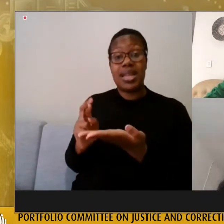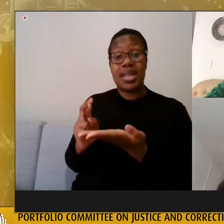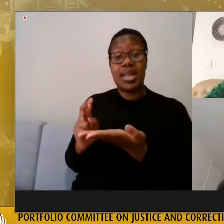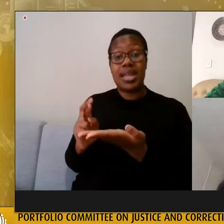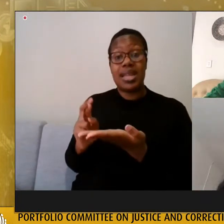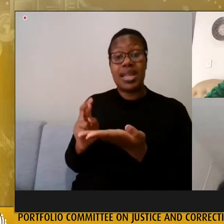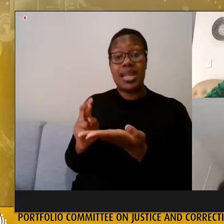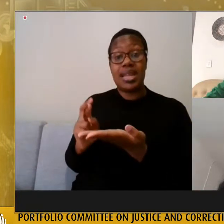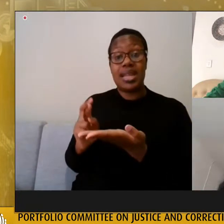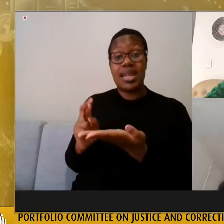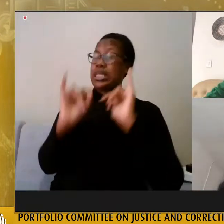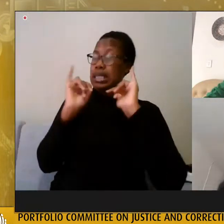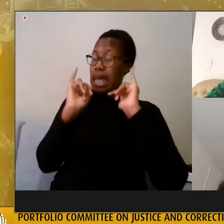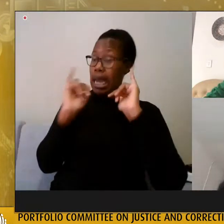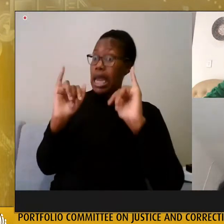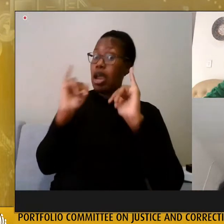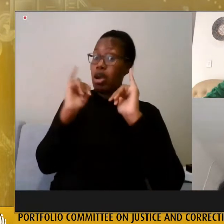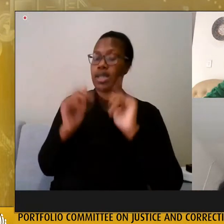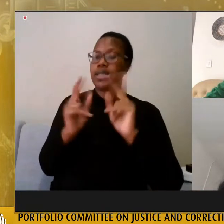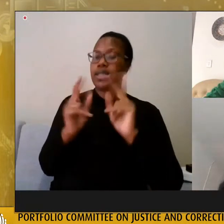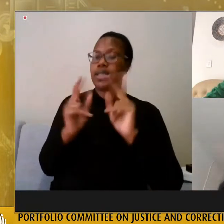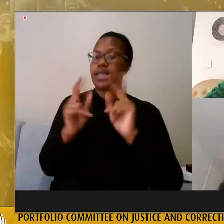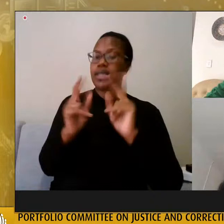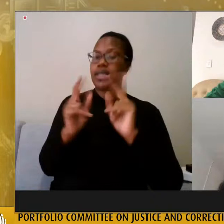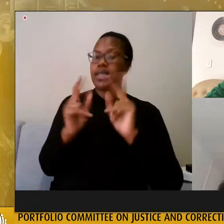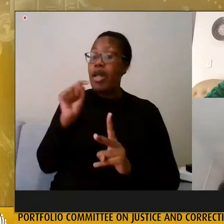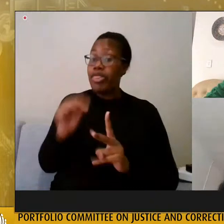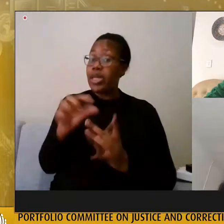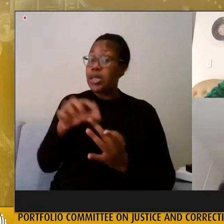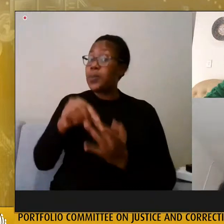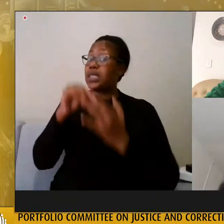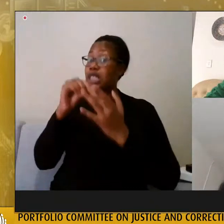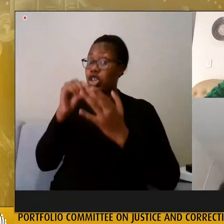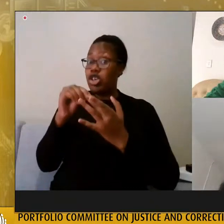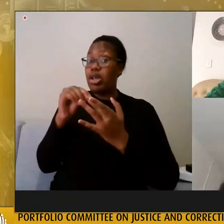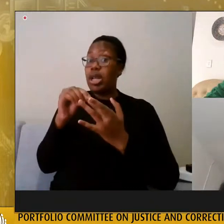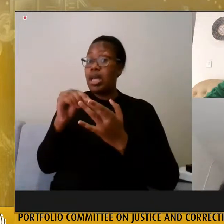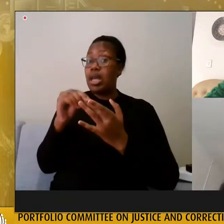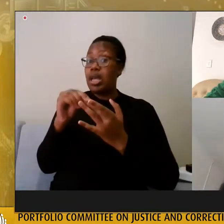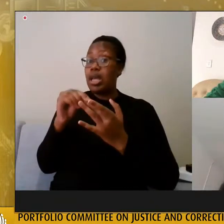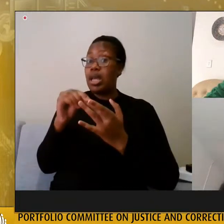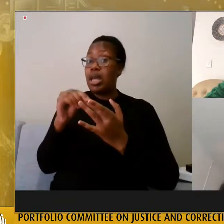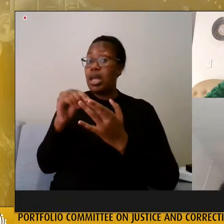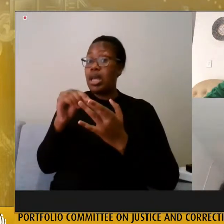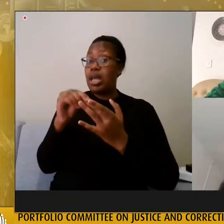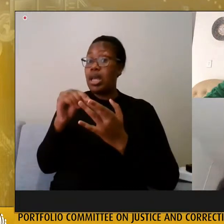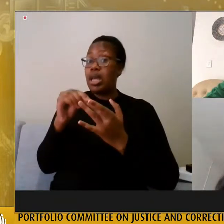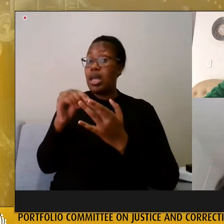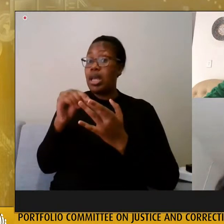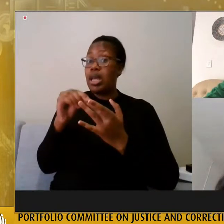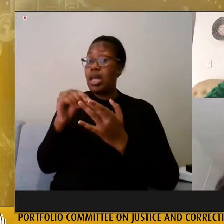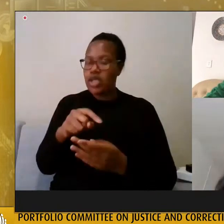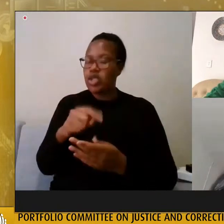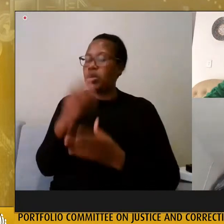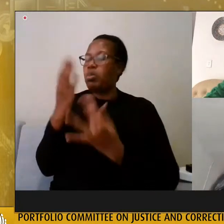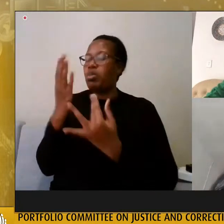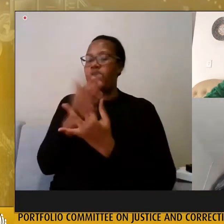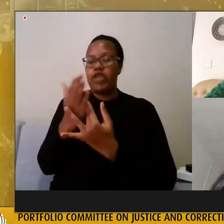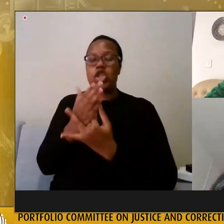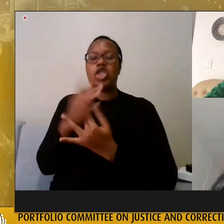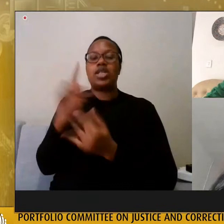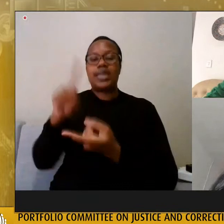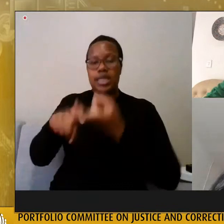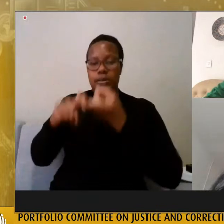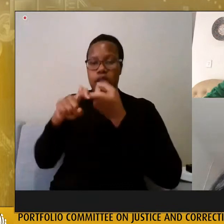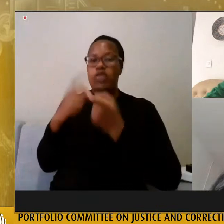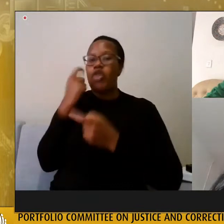nature that the clarion call in this particular instance will simply be for a provisional suspension for Mr. Eltim